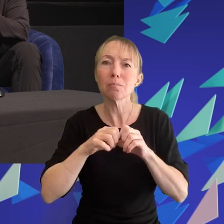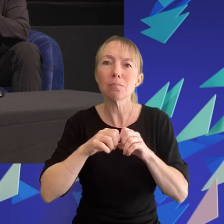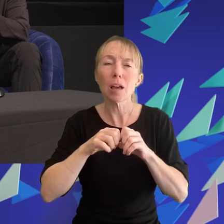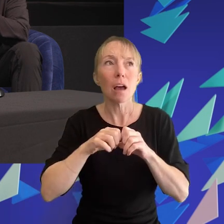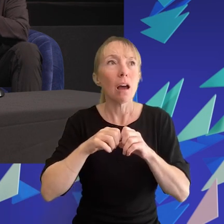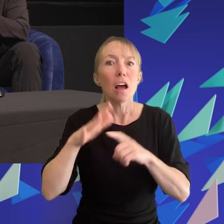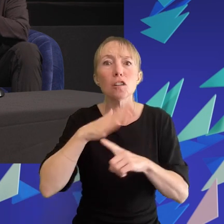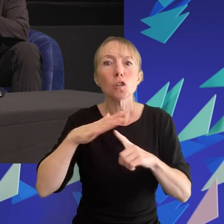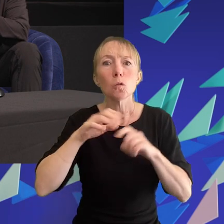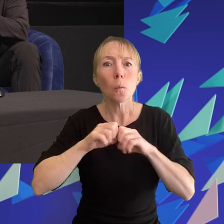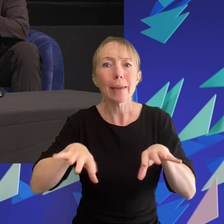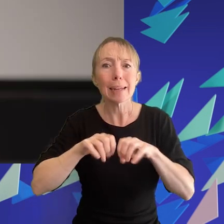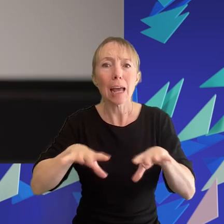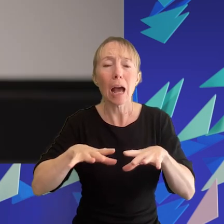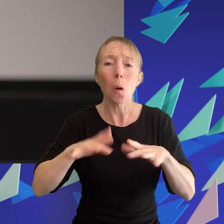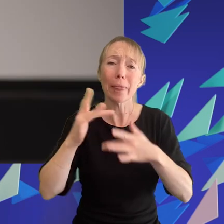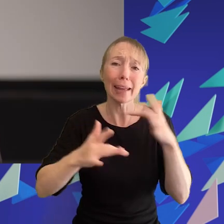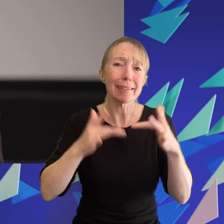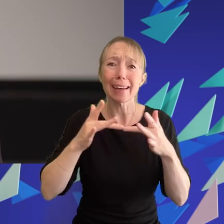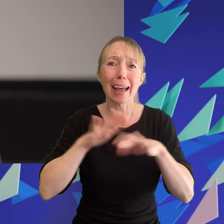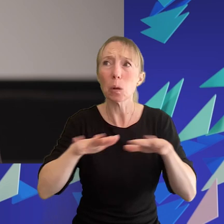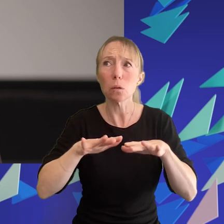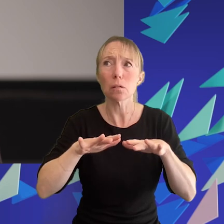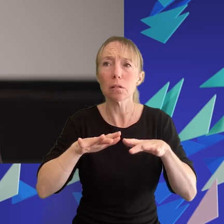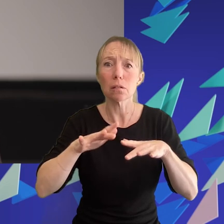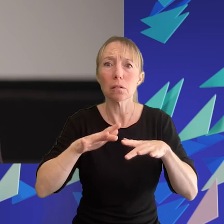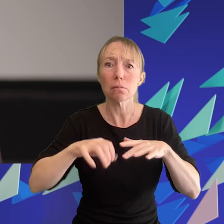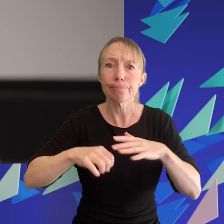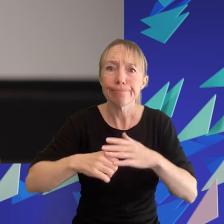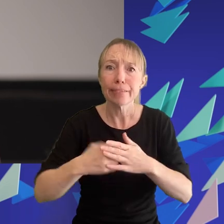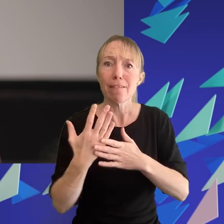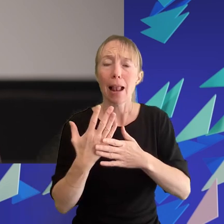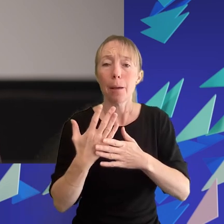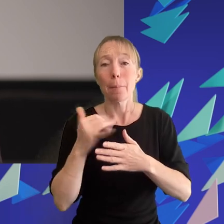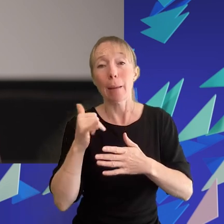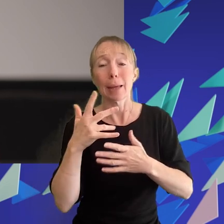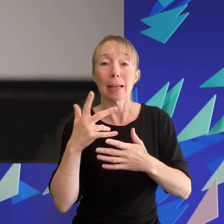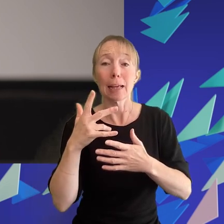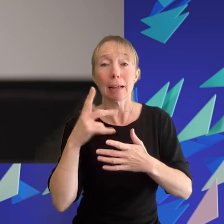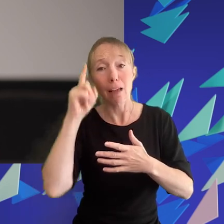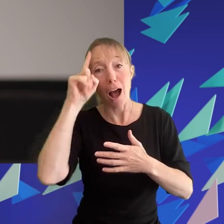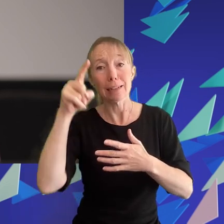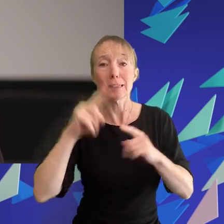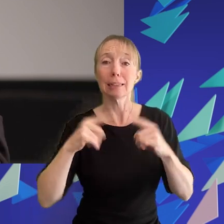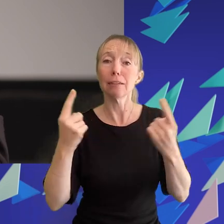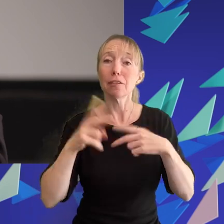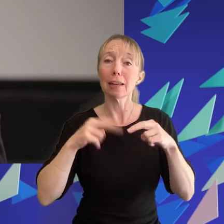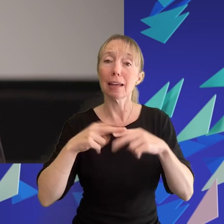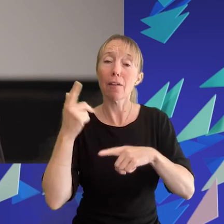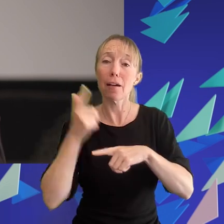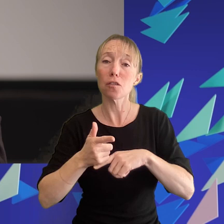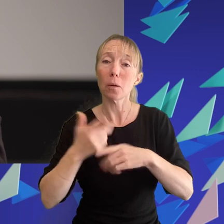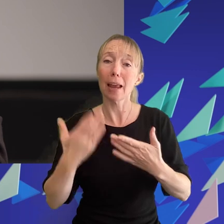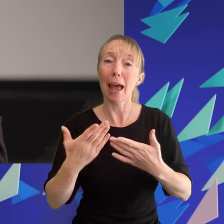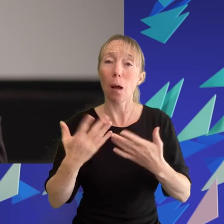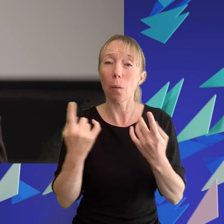internet was not as developed. So maybe some of the conflicts could have been solved differently. If I would have done this film now, the things would have been